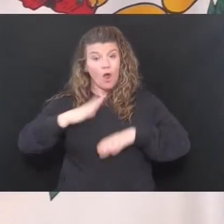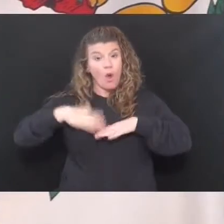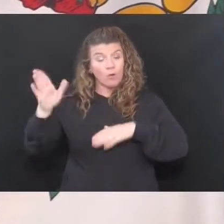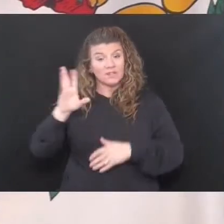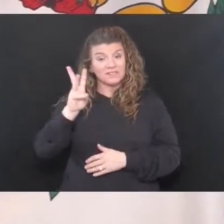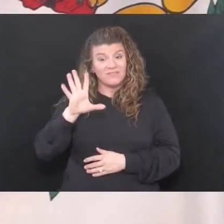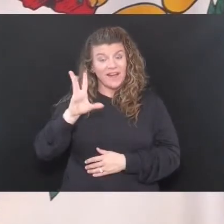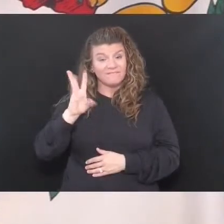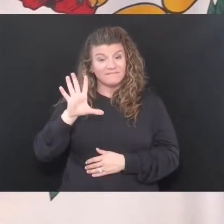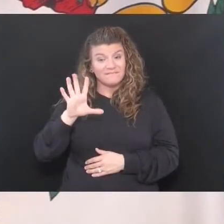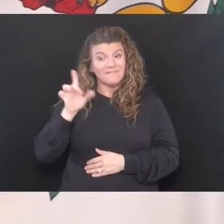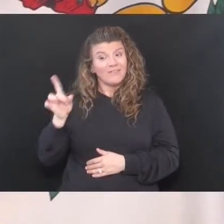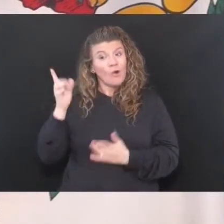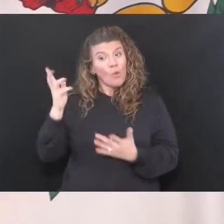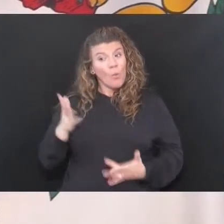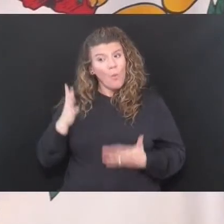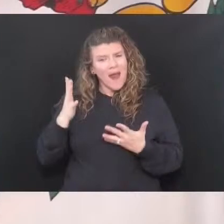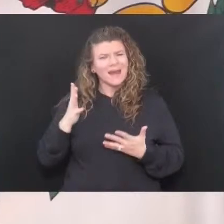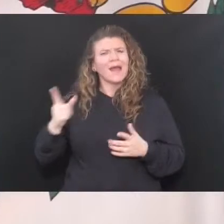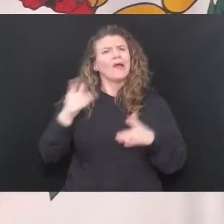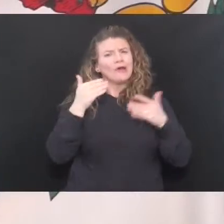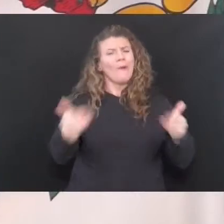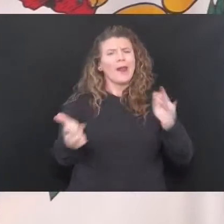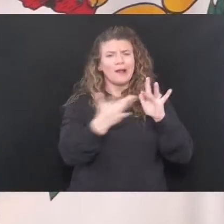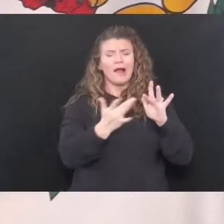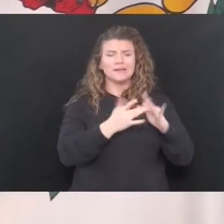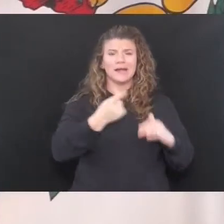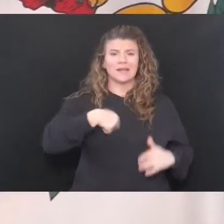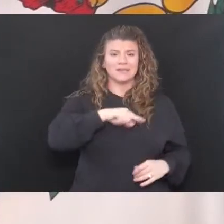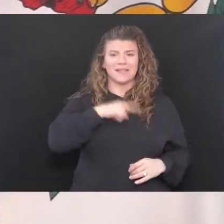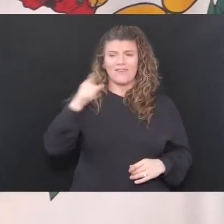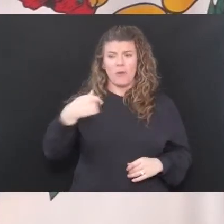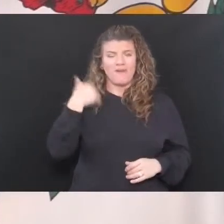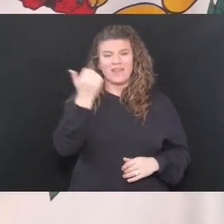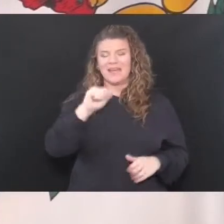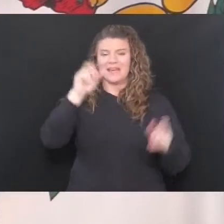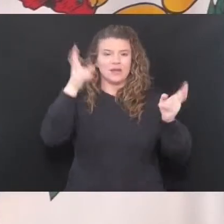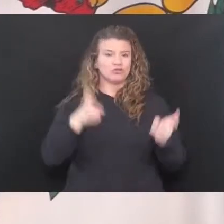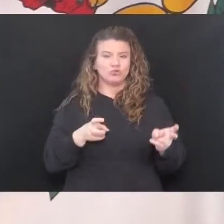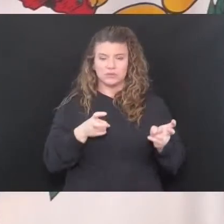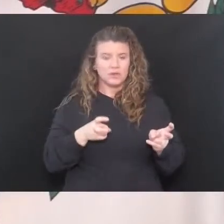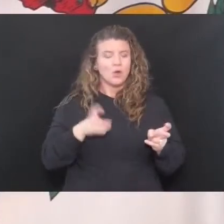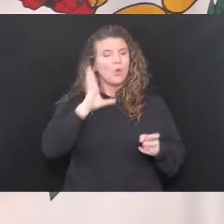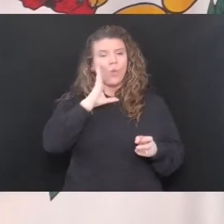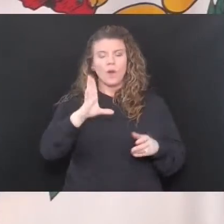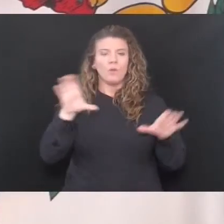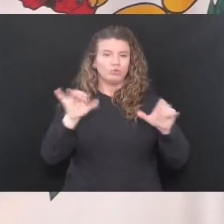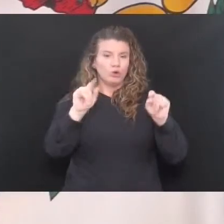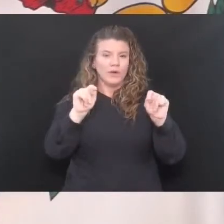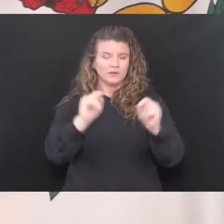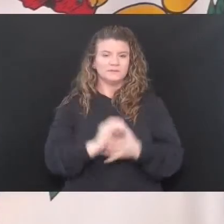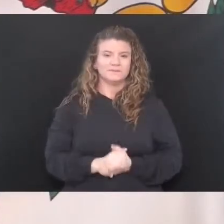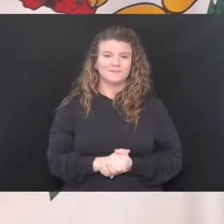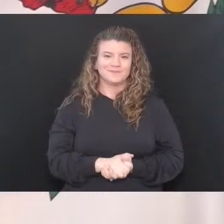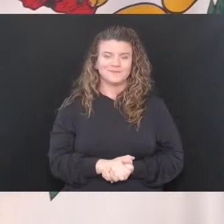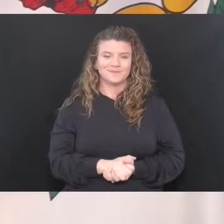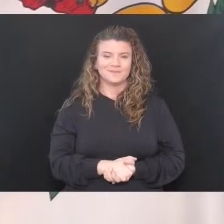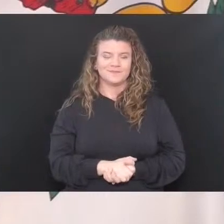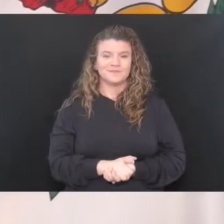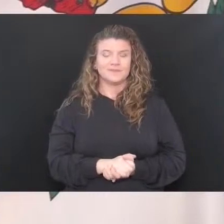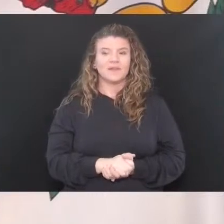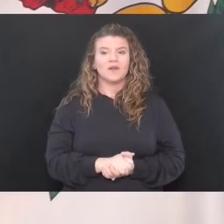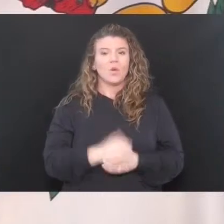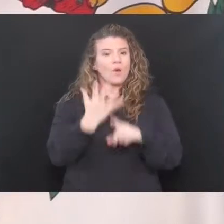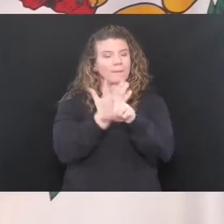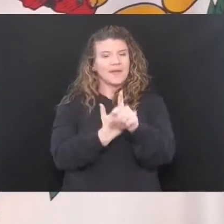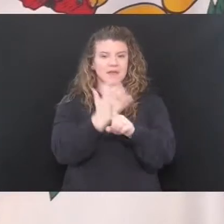years of age and older, please contact us if they're having any trouble whatsoever, and we'll get it done. We're pleading